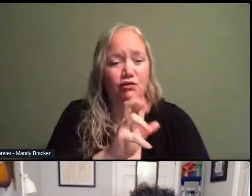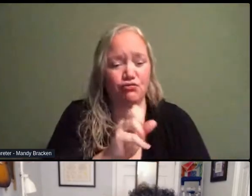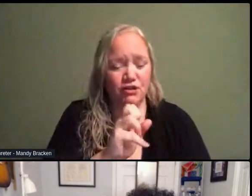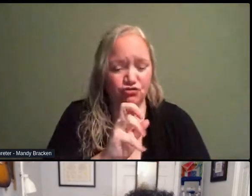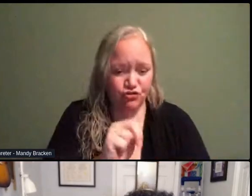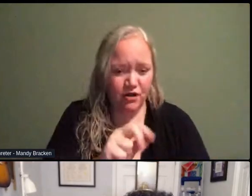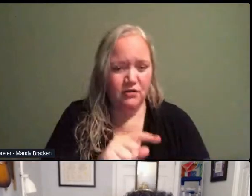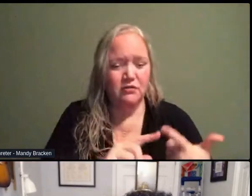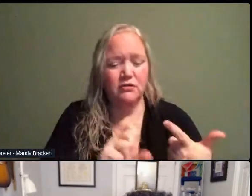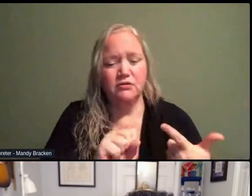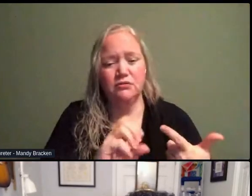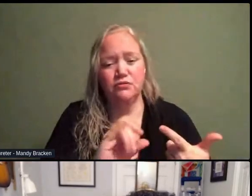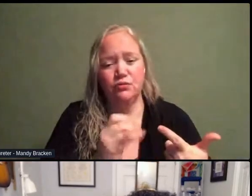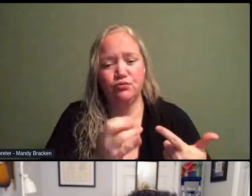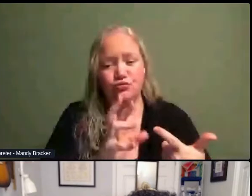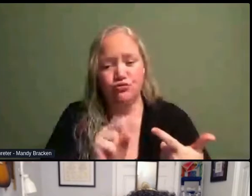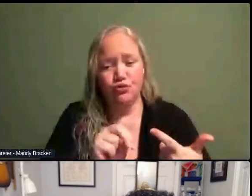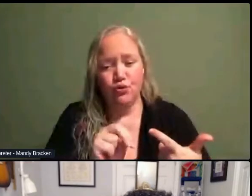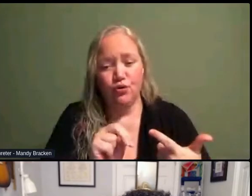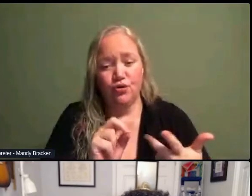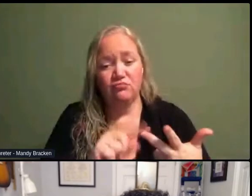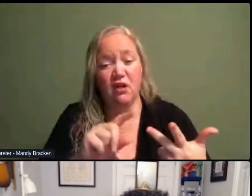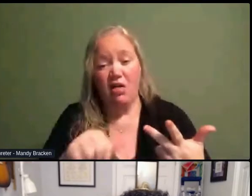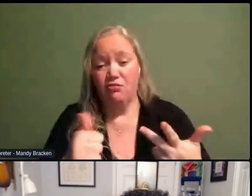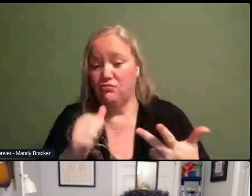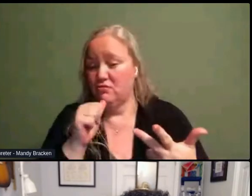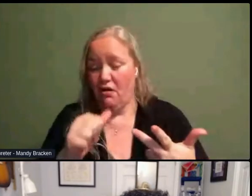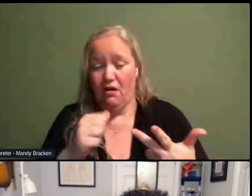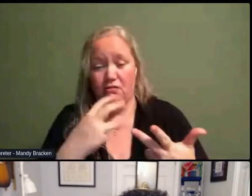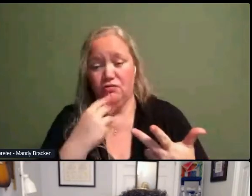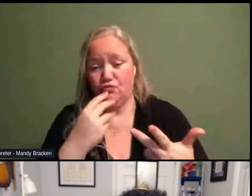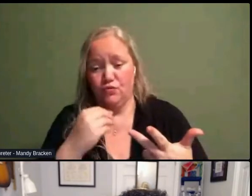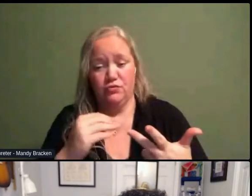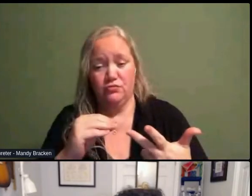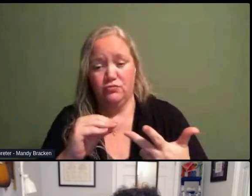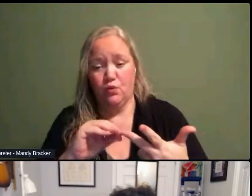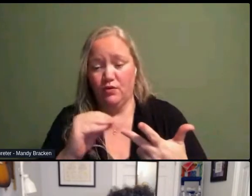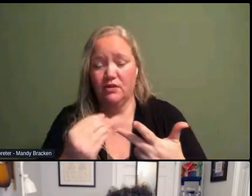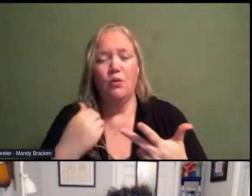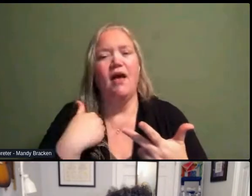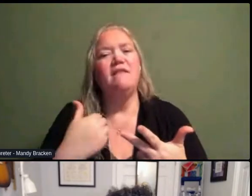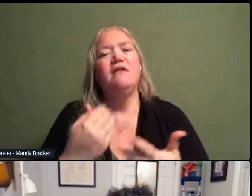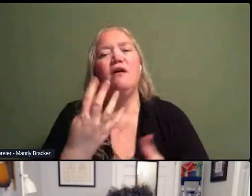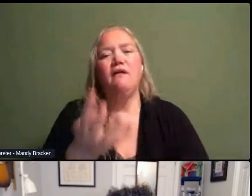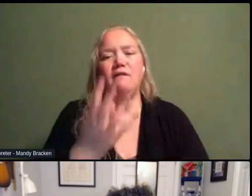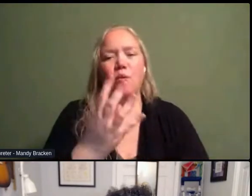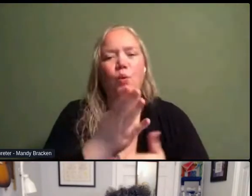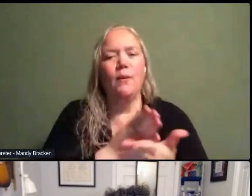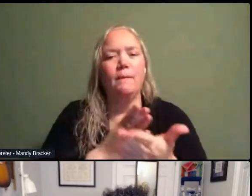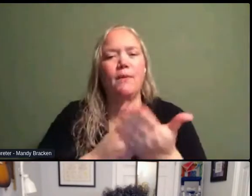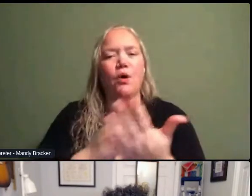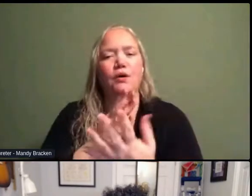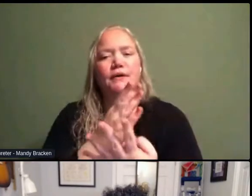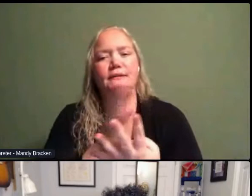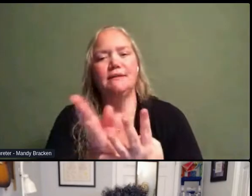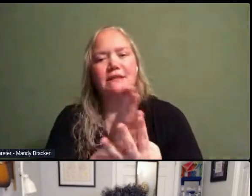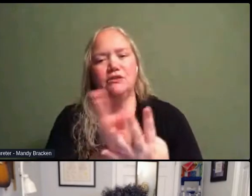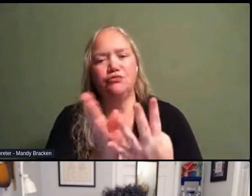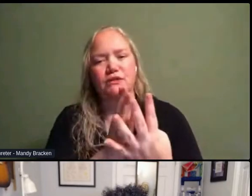organizations. We're putting together a 4-part series to talk about diversity and inclusion in the world,